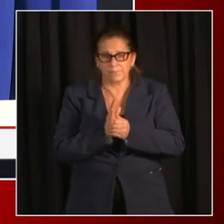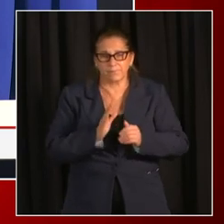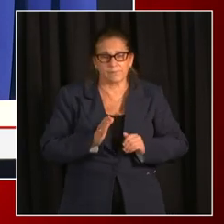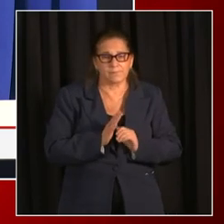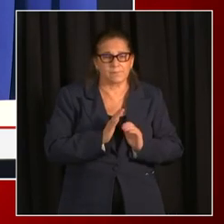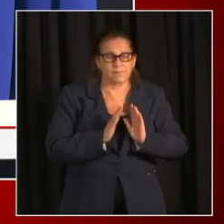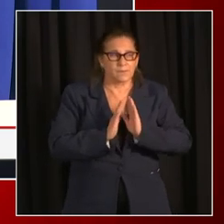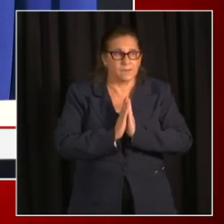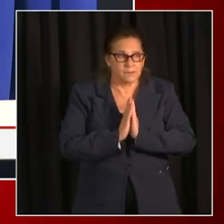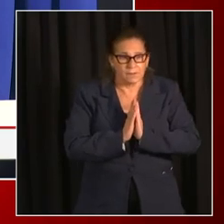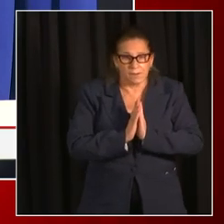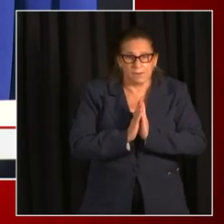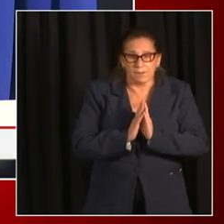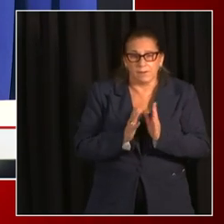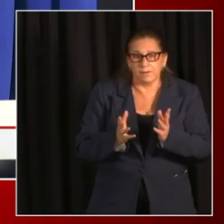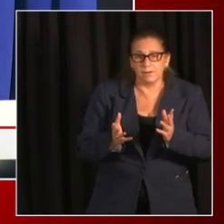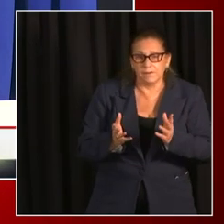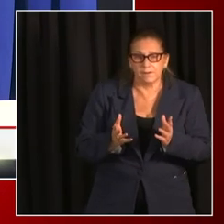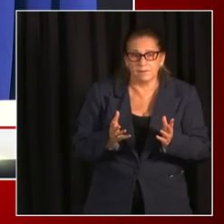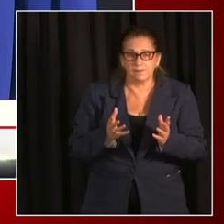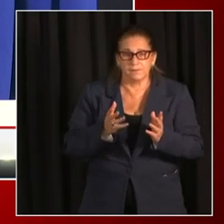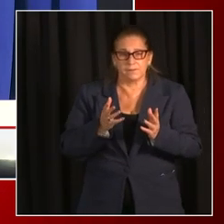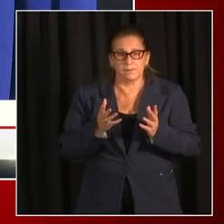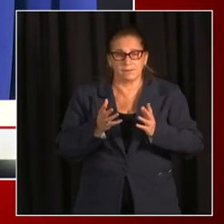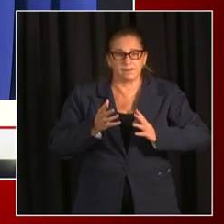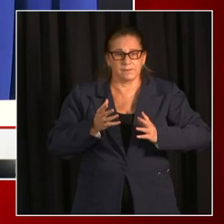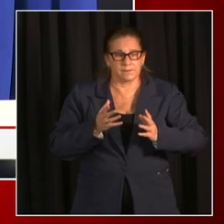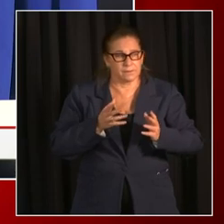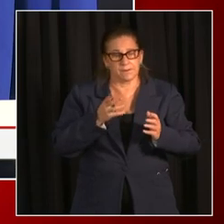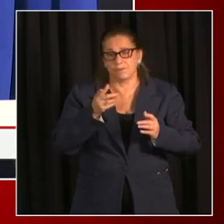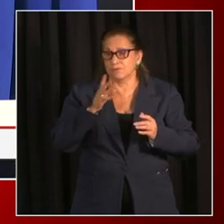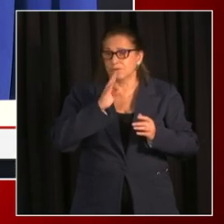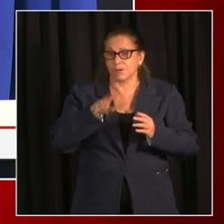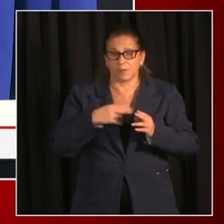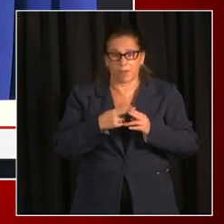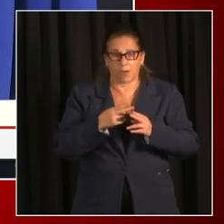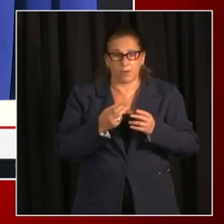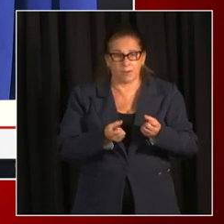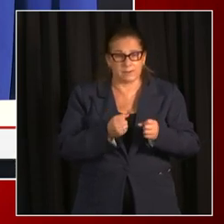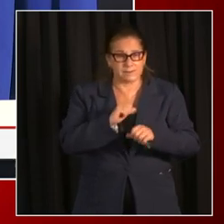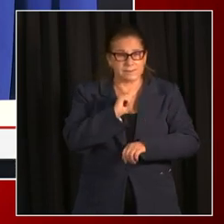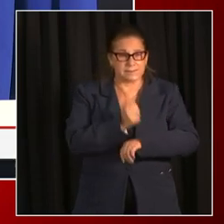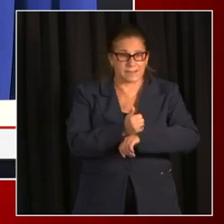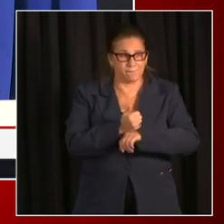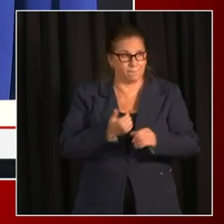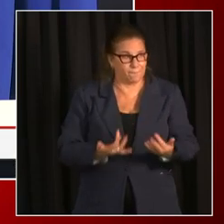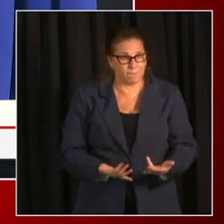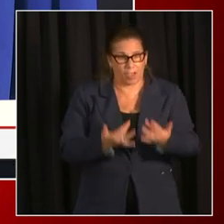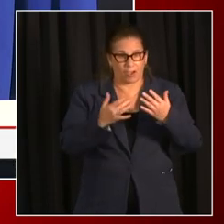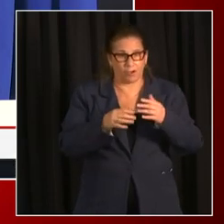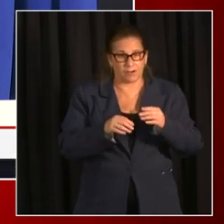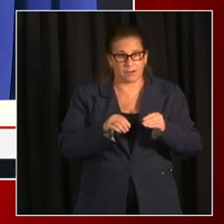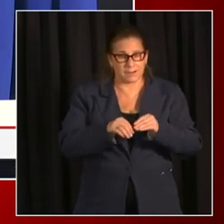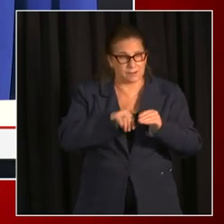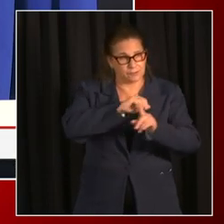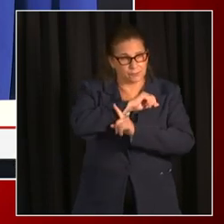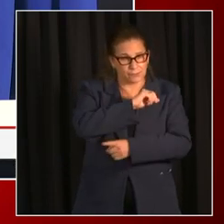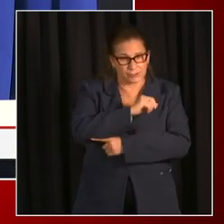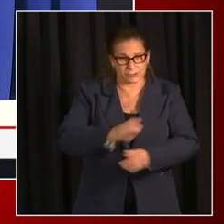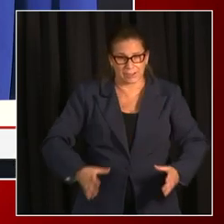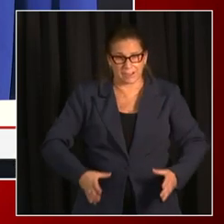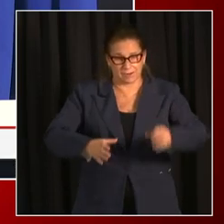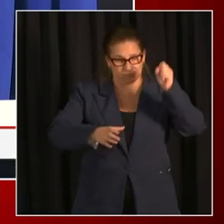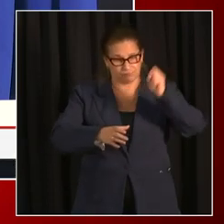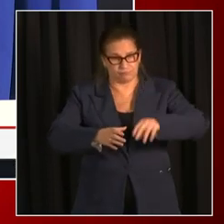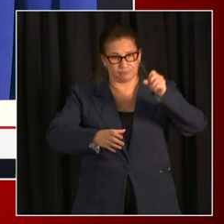your response was to provide some context to trash cans. They very rarely engage in even what we saw then. And police determined that the